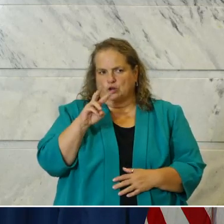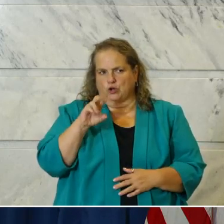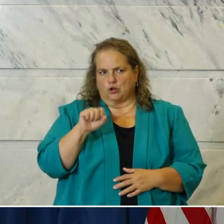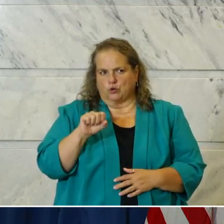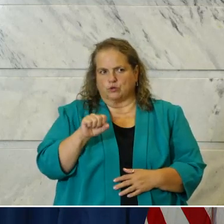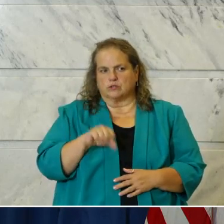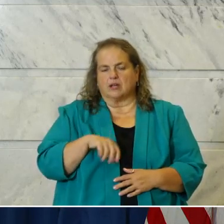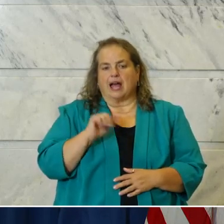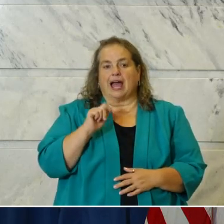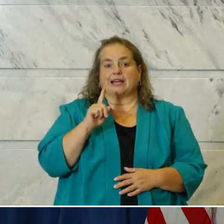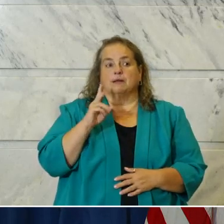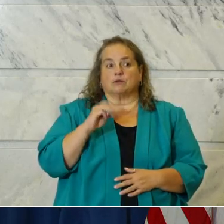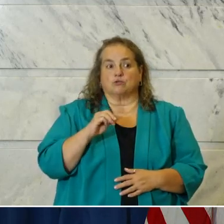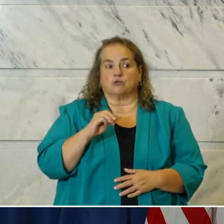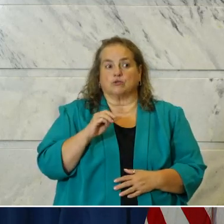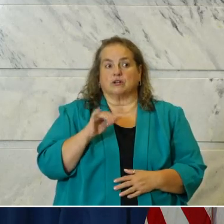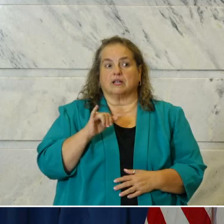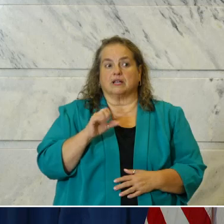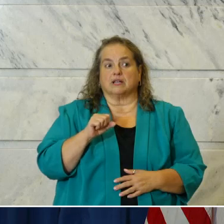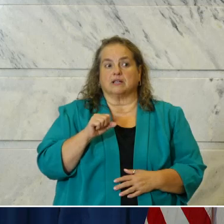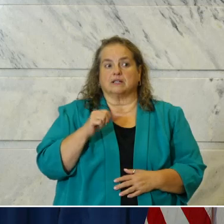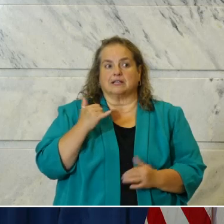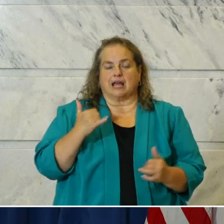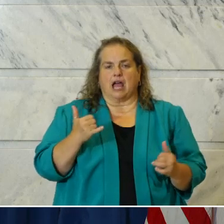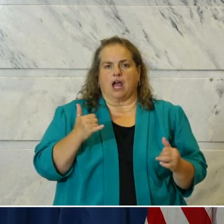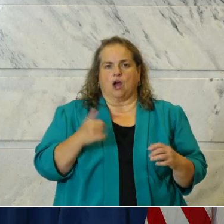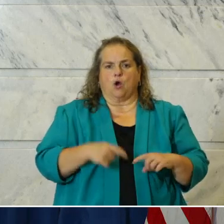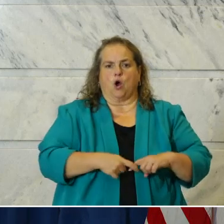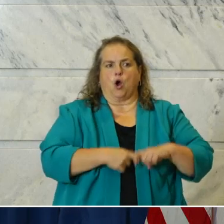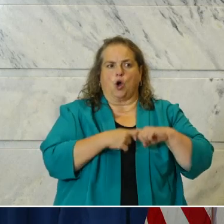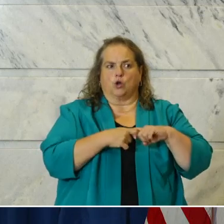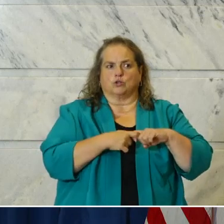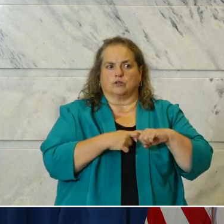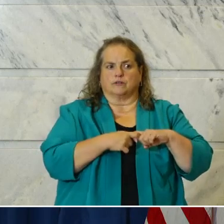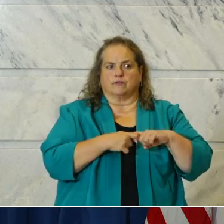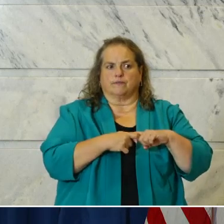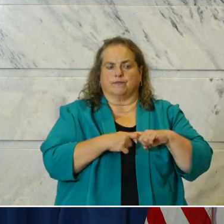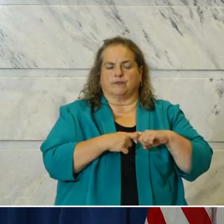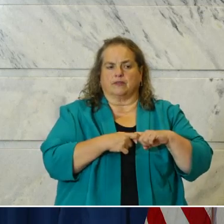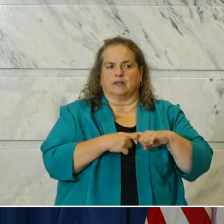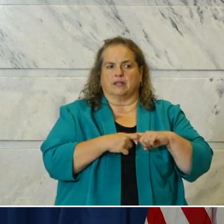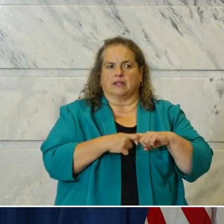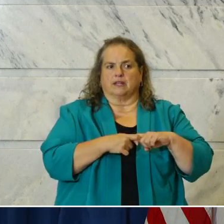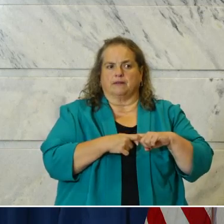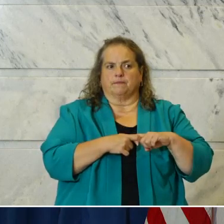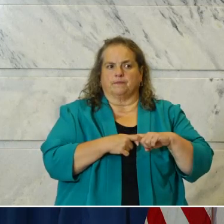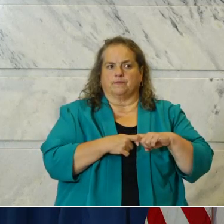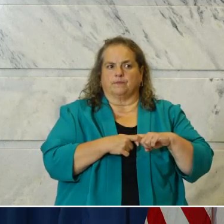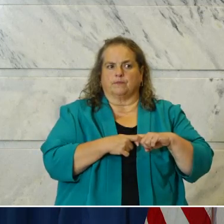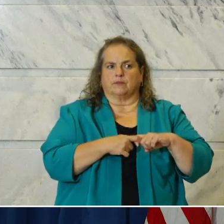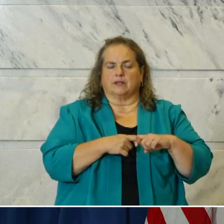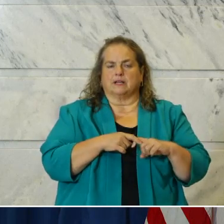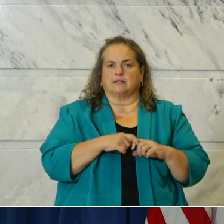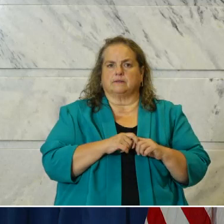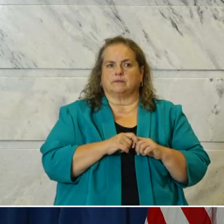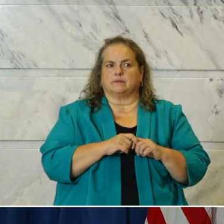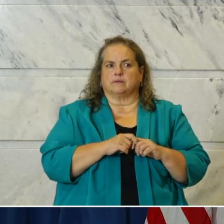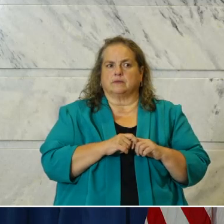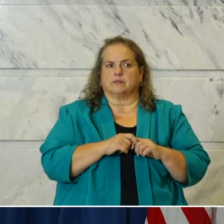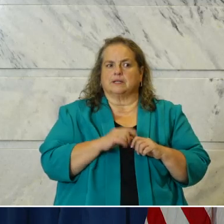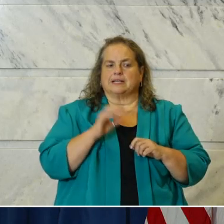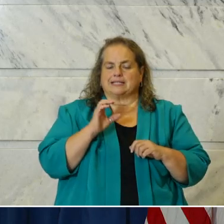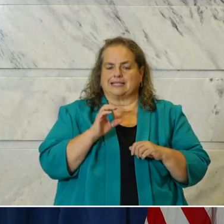Ordering a halt to all evictions through December. Obviously, this is also involves the CDC as well. I